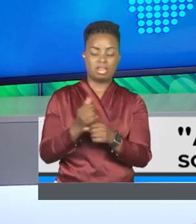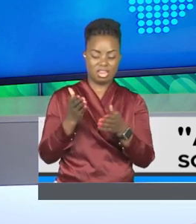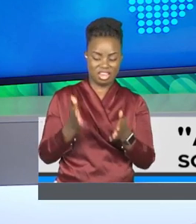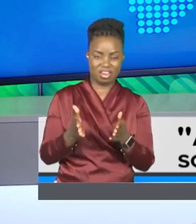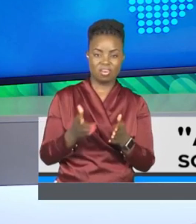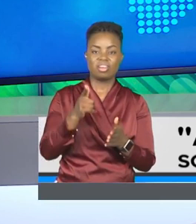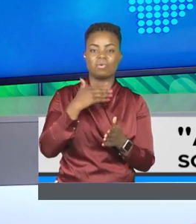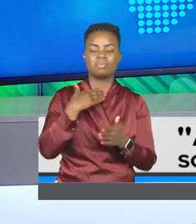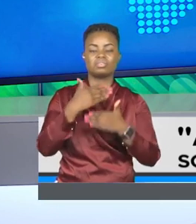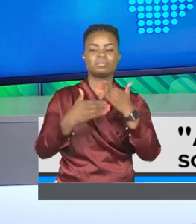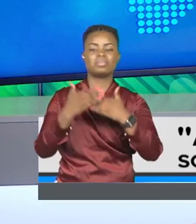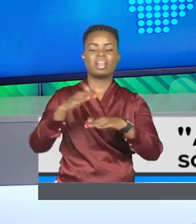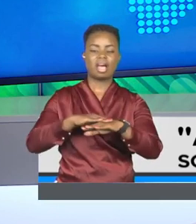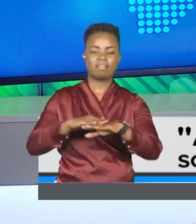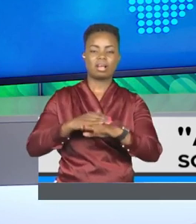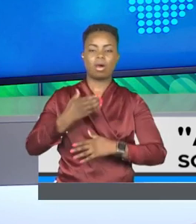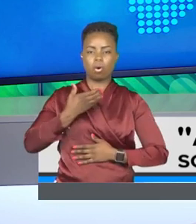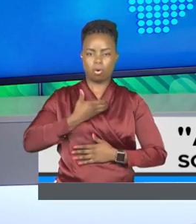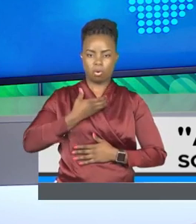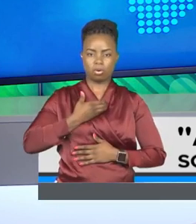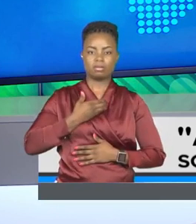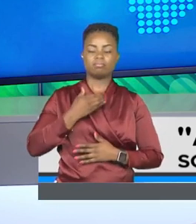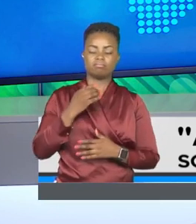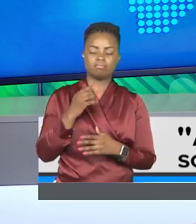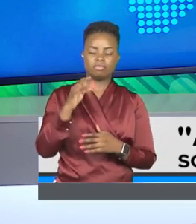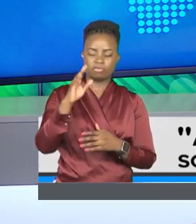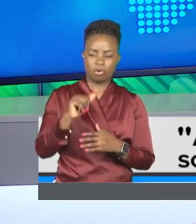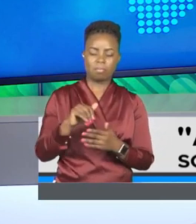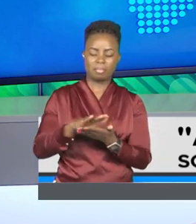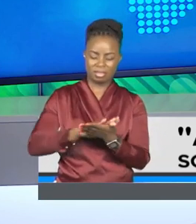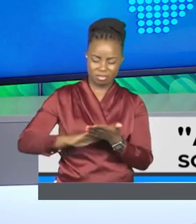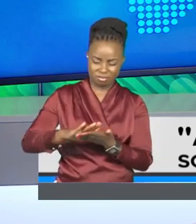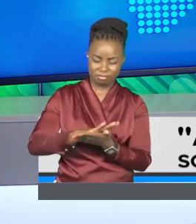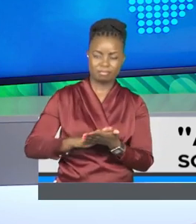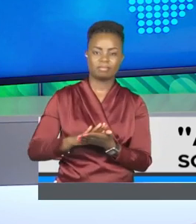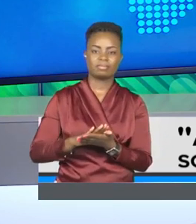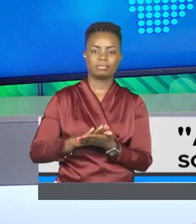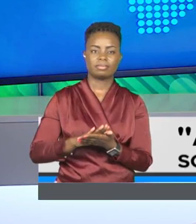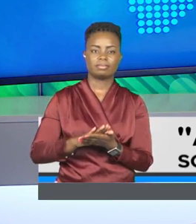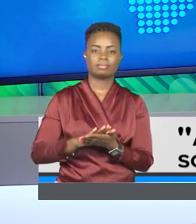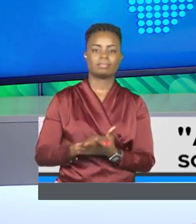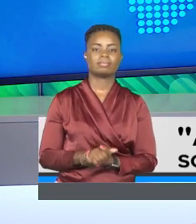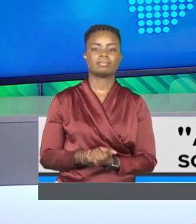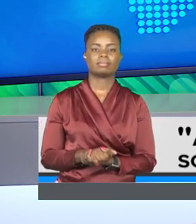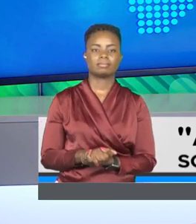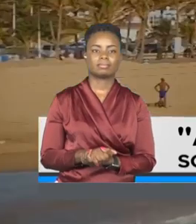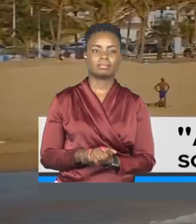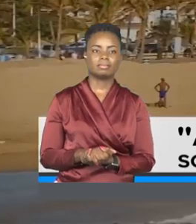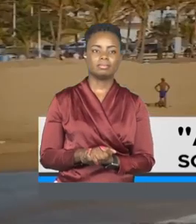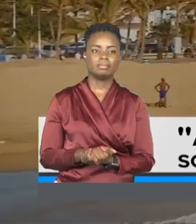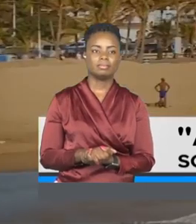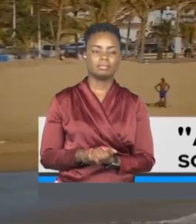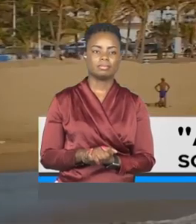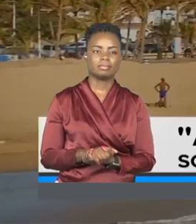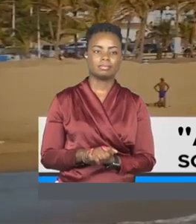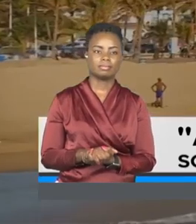wants to build Africa's own Madame Tussauds from the ground up, one sculpture at a time.